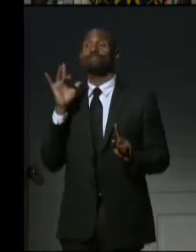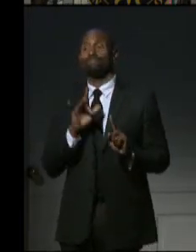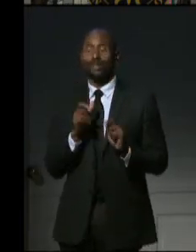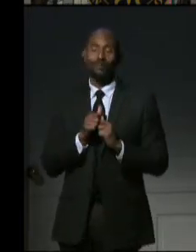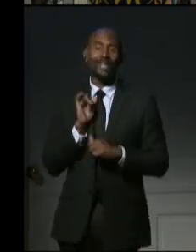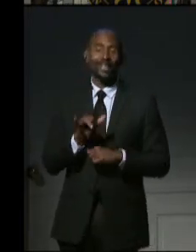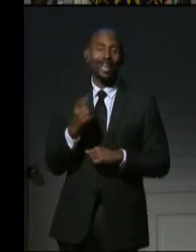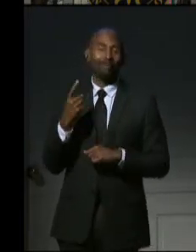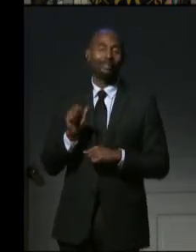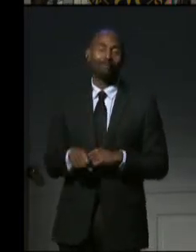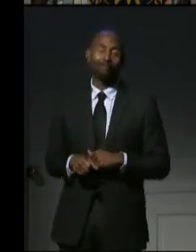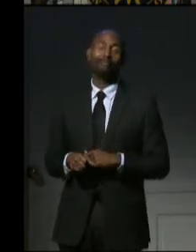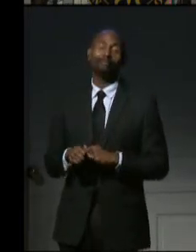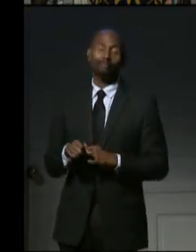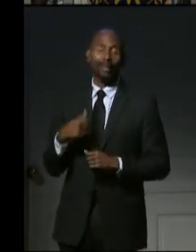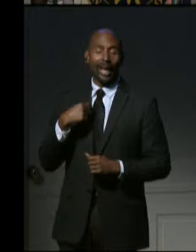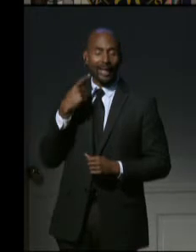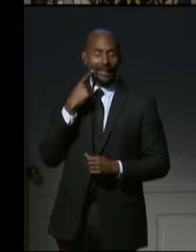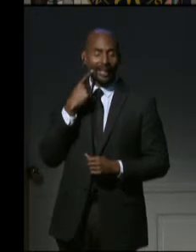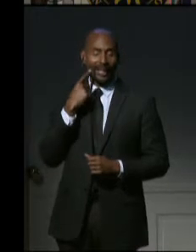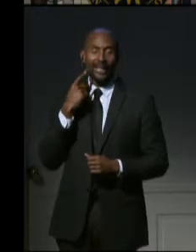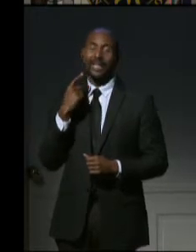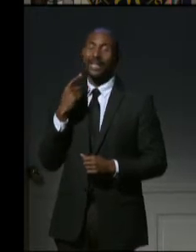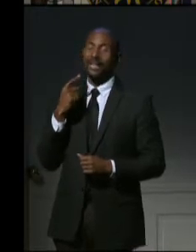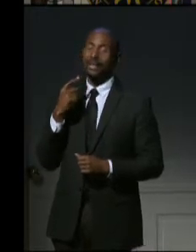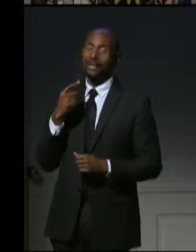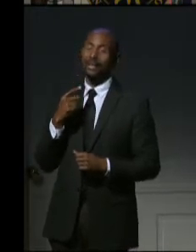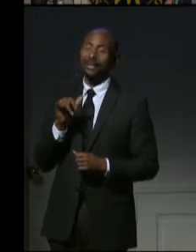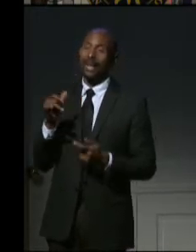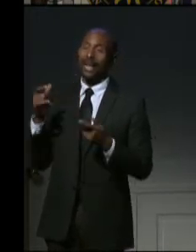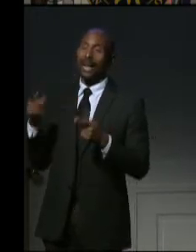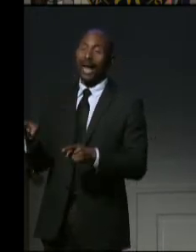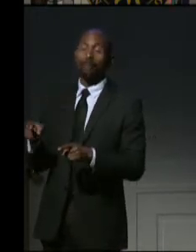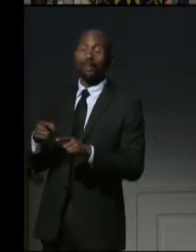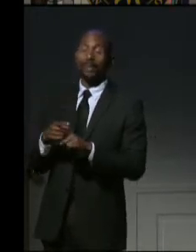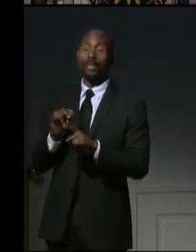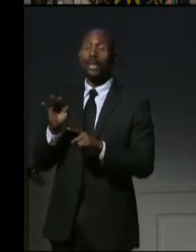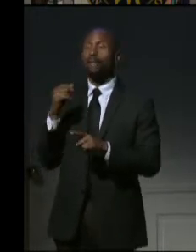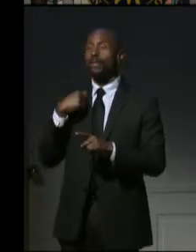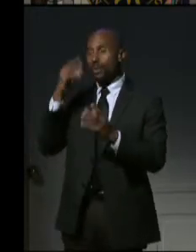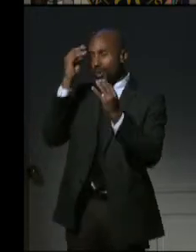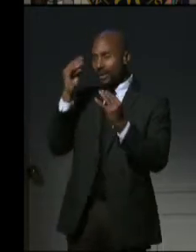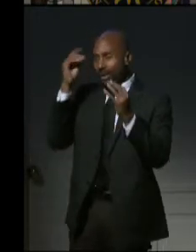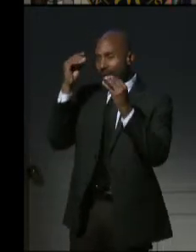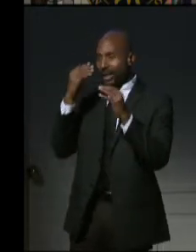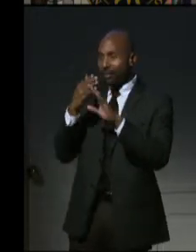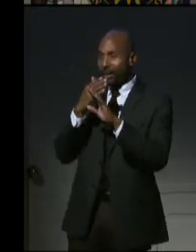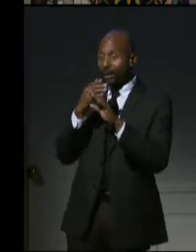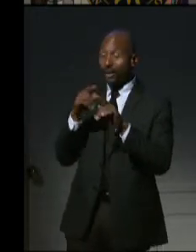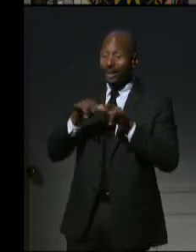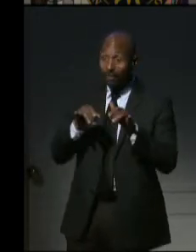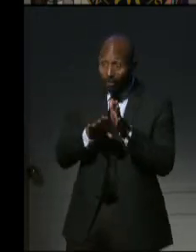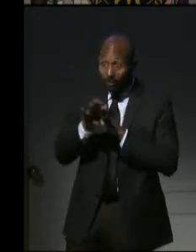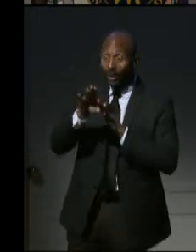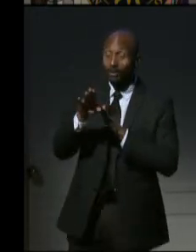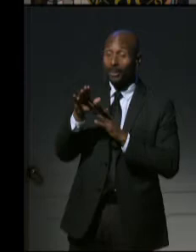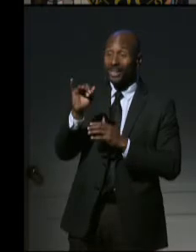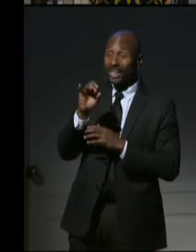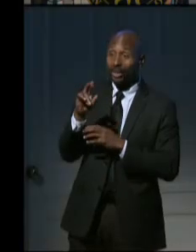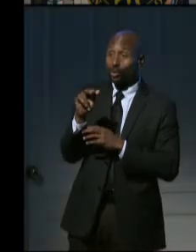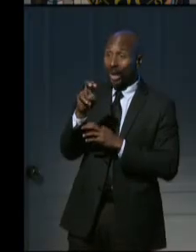I think that that really comes from being thoughtful about user-centered design as you're developing your